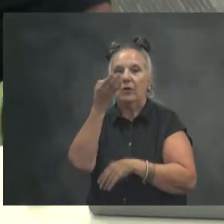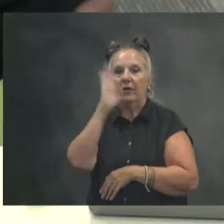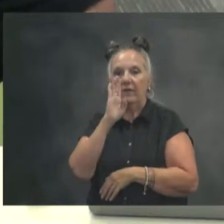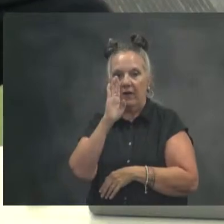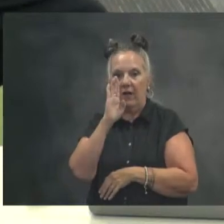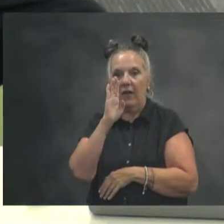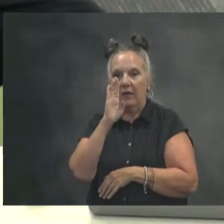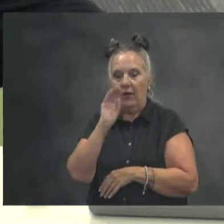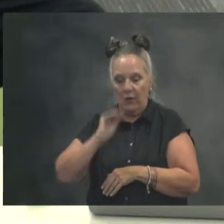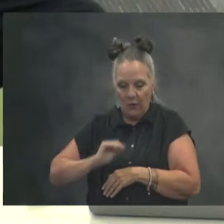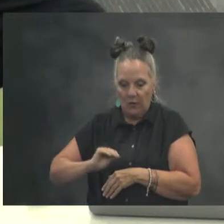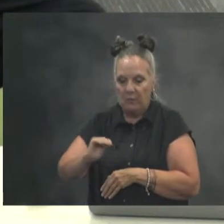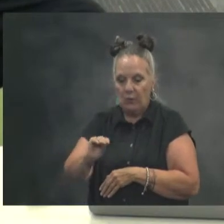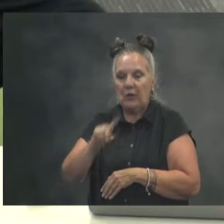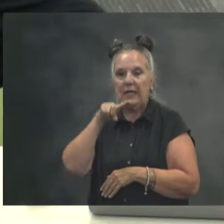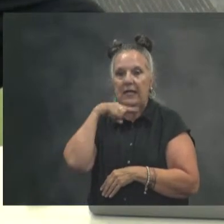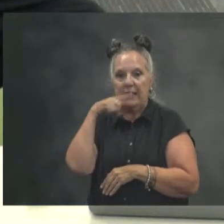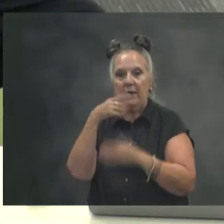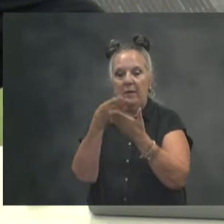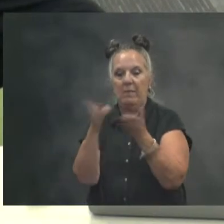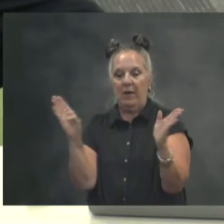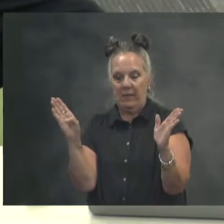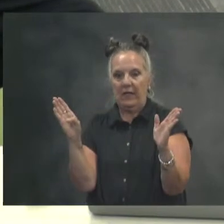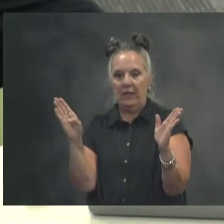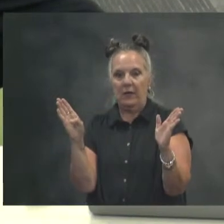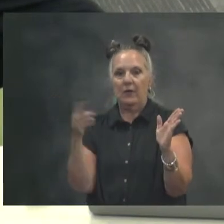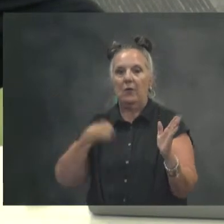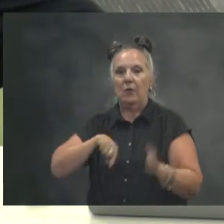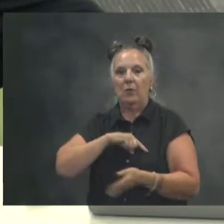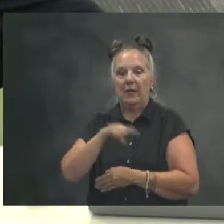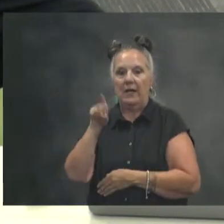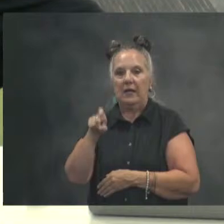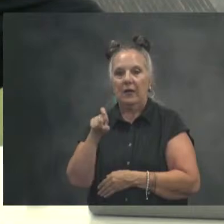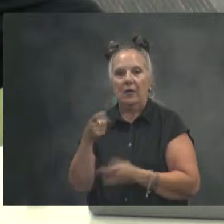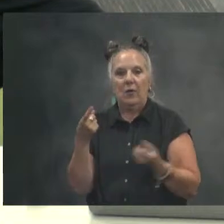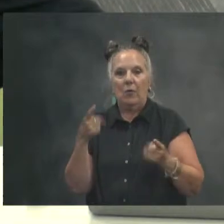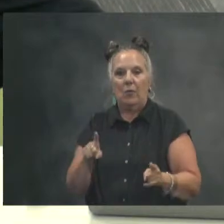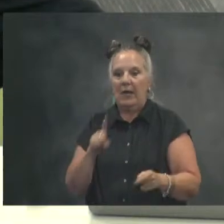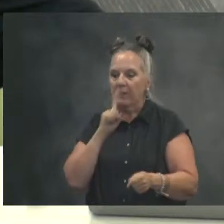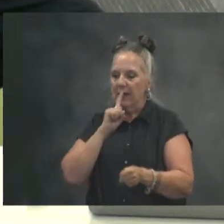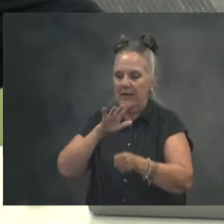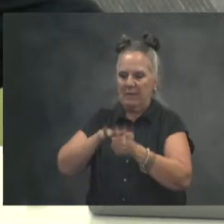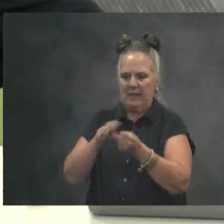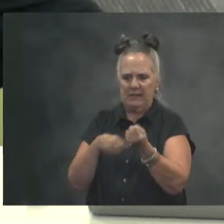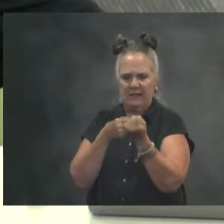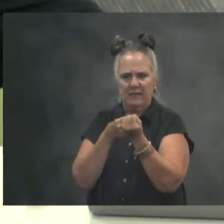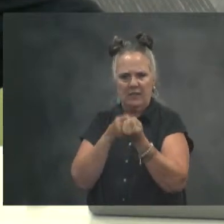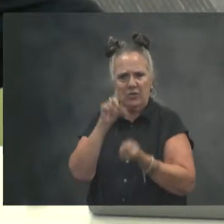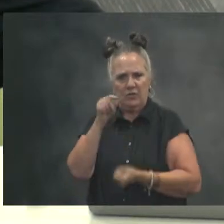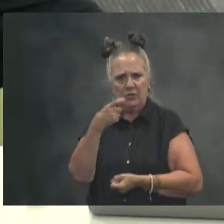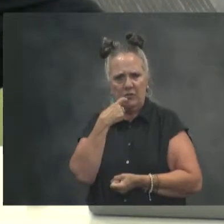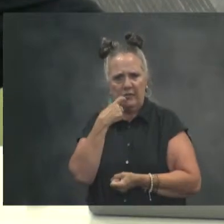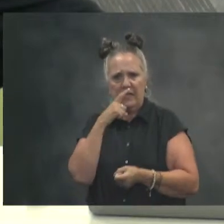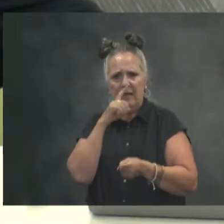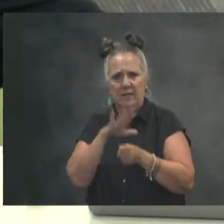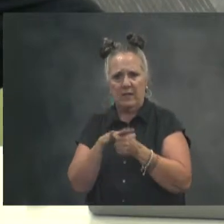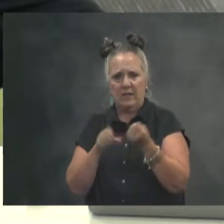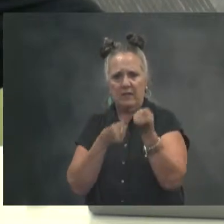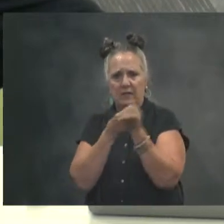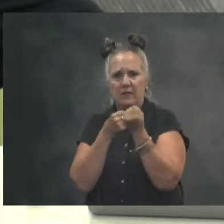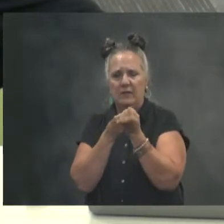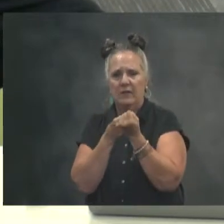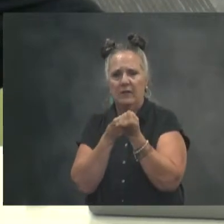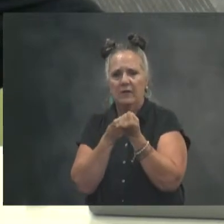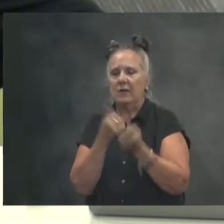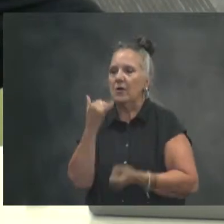reinstated back into the public forum is what we need. What happened to saying the Pledge of Allegiance? Do you guys say the Pledge of Allegiance? What